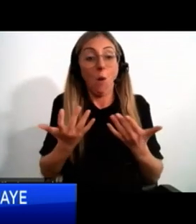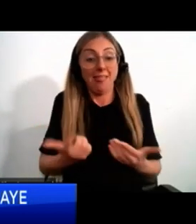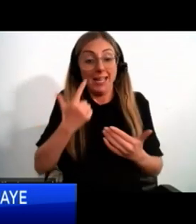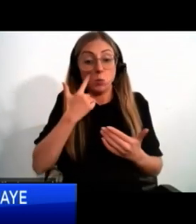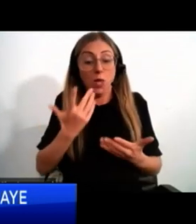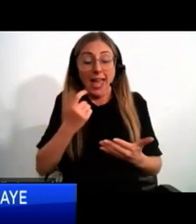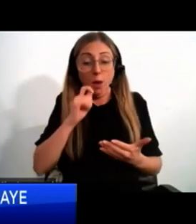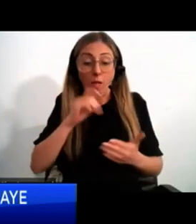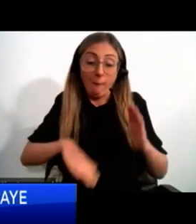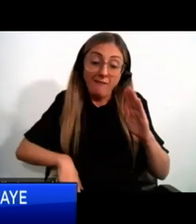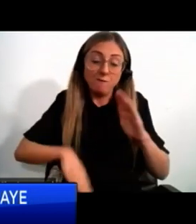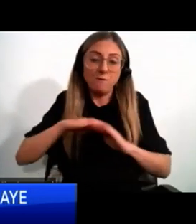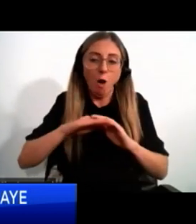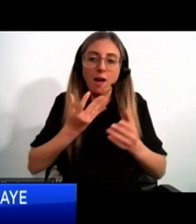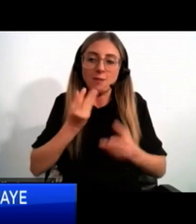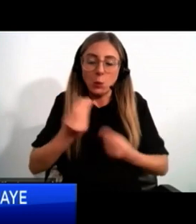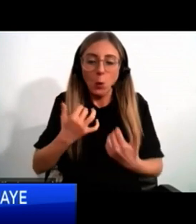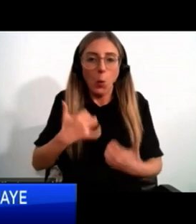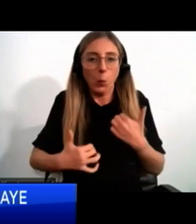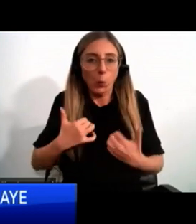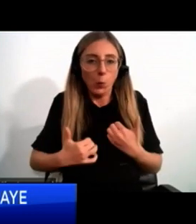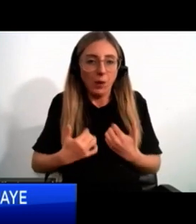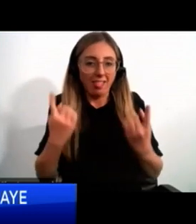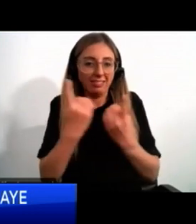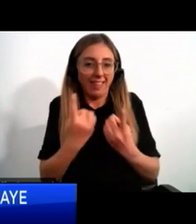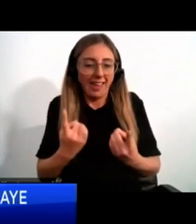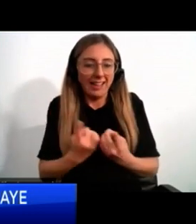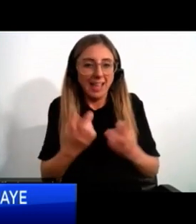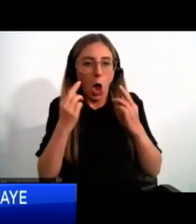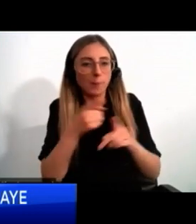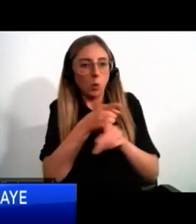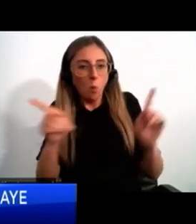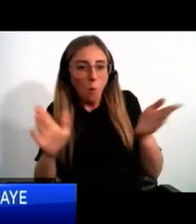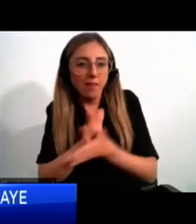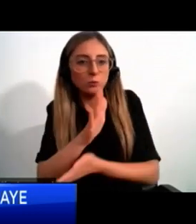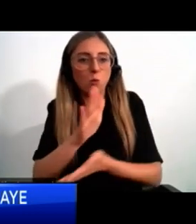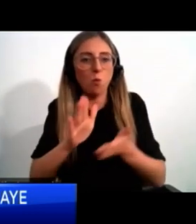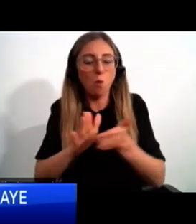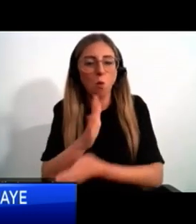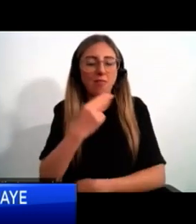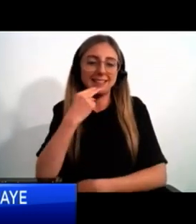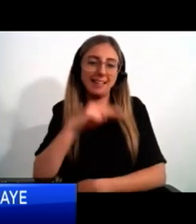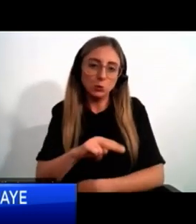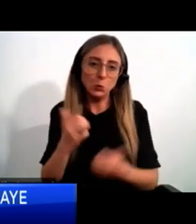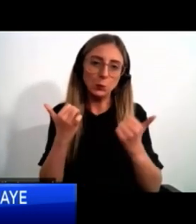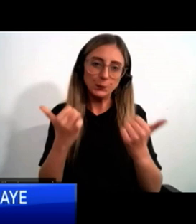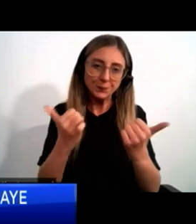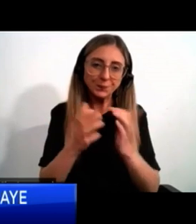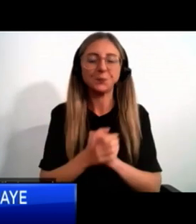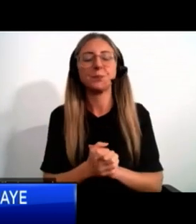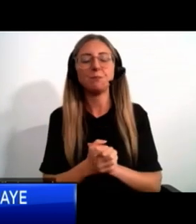full program, and I'm hoping that all of you will be full participants in the program today.